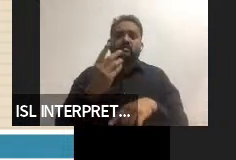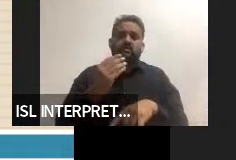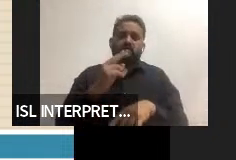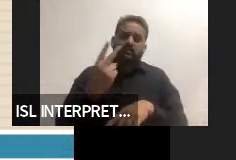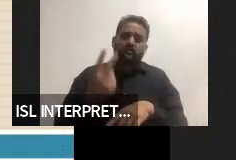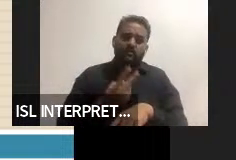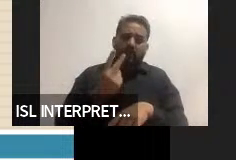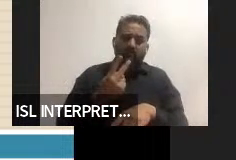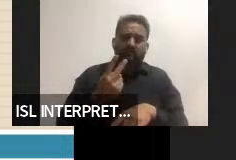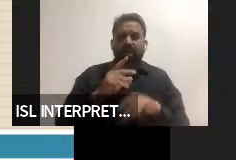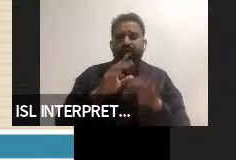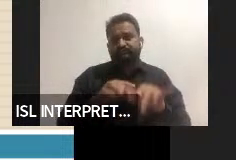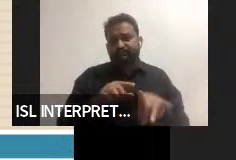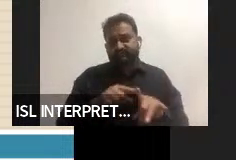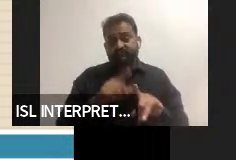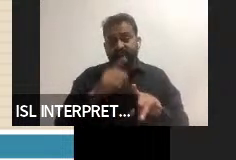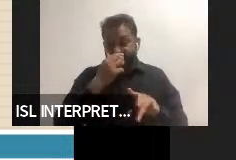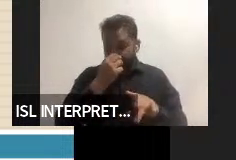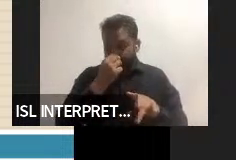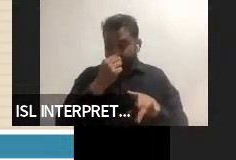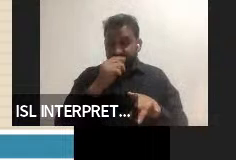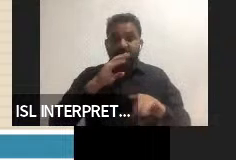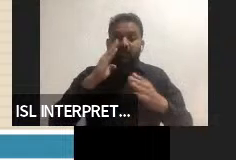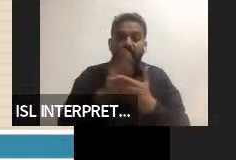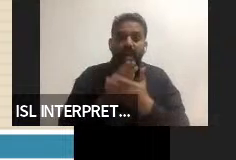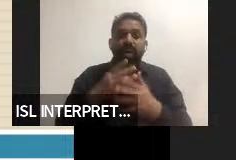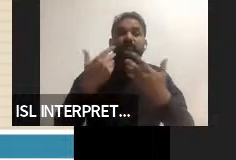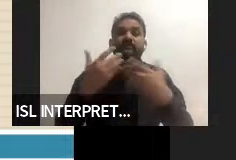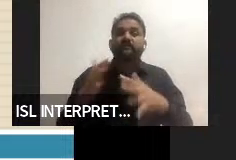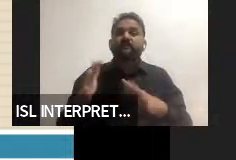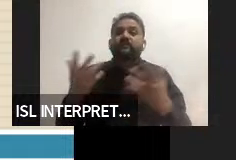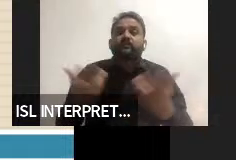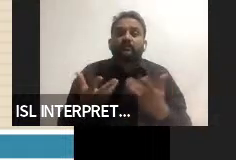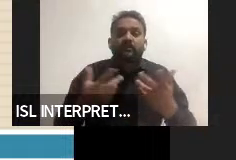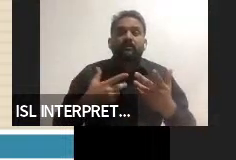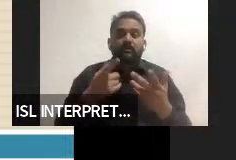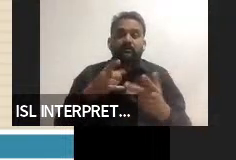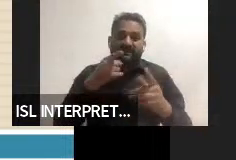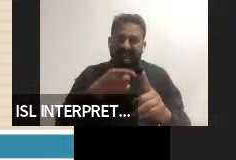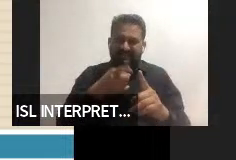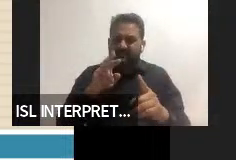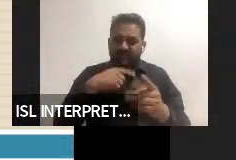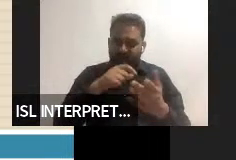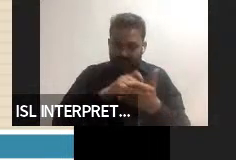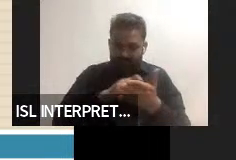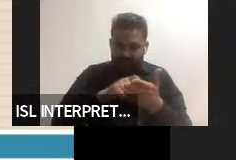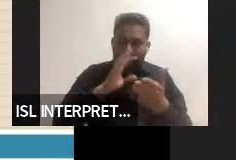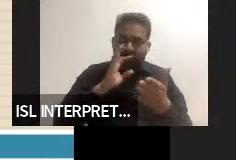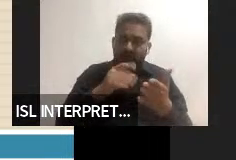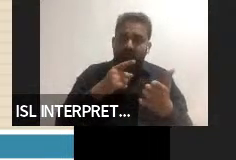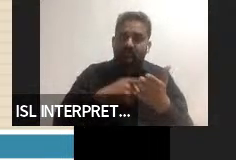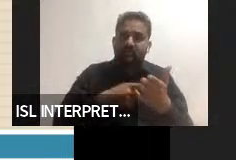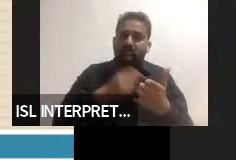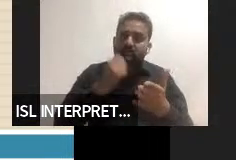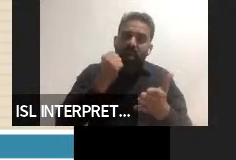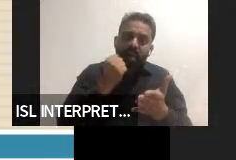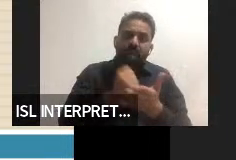And summary of facts should be something which you should write. It should be good enough to tell us that